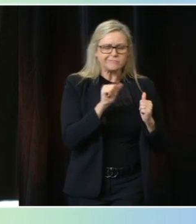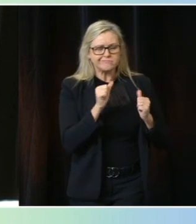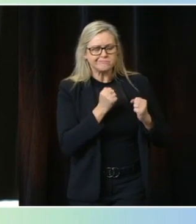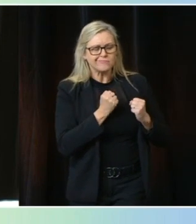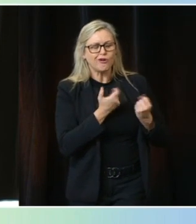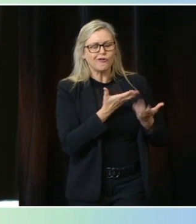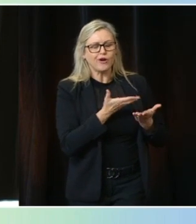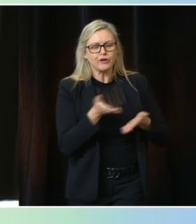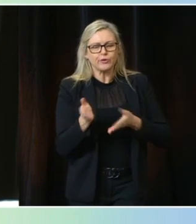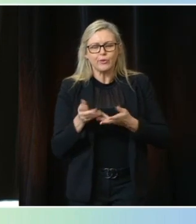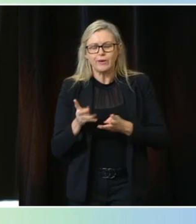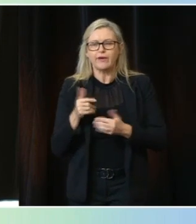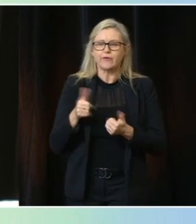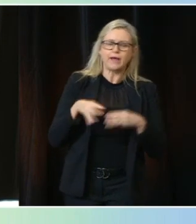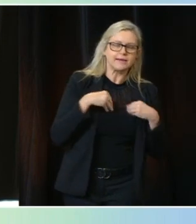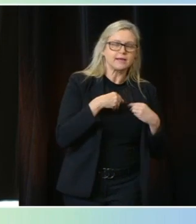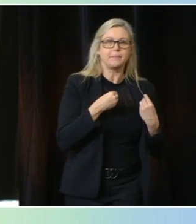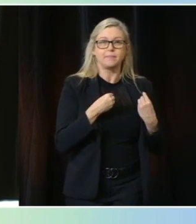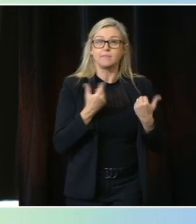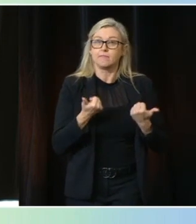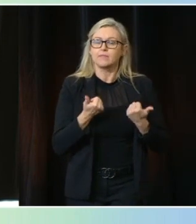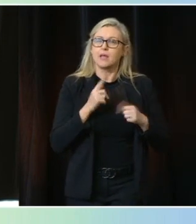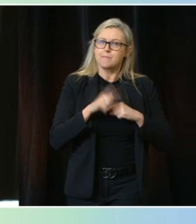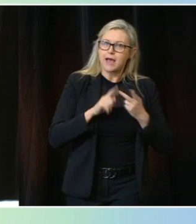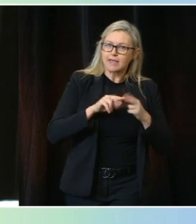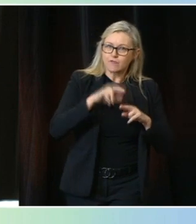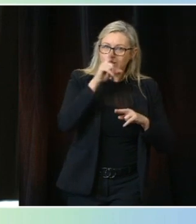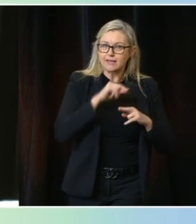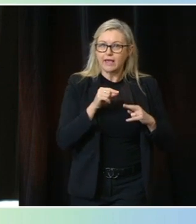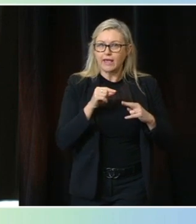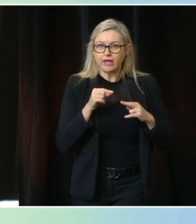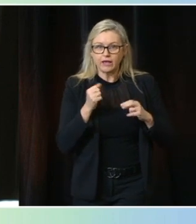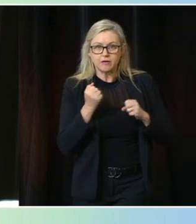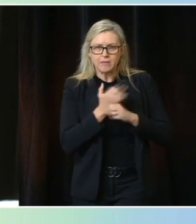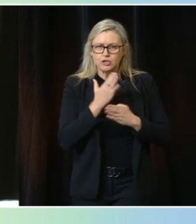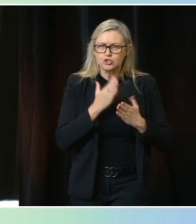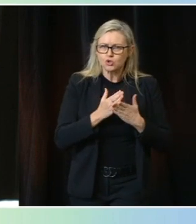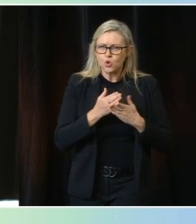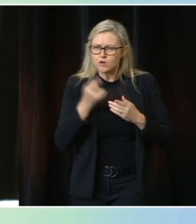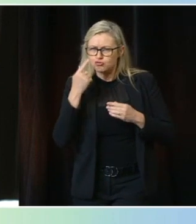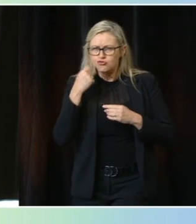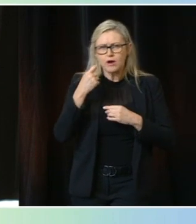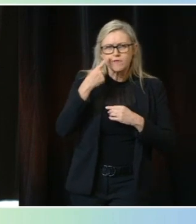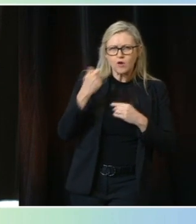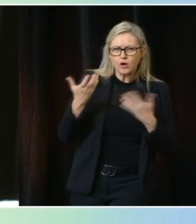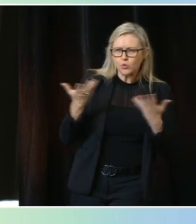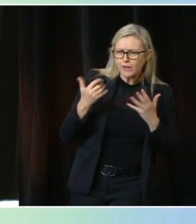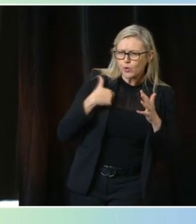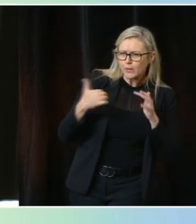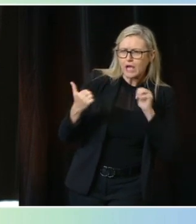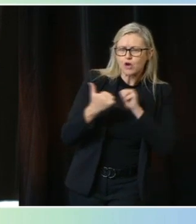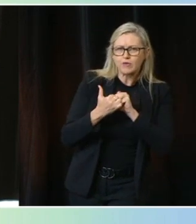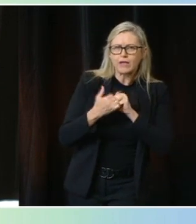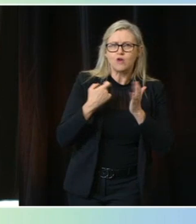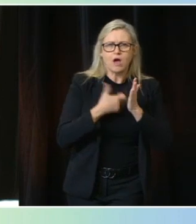but if we can get it right if we can seek out the points of consensus rather than reasons for disagreement